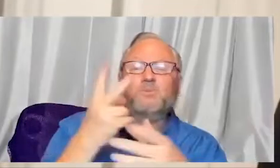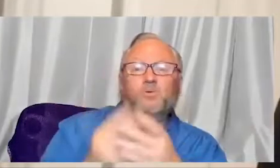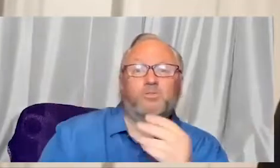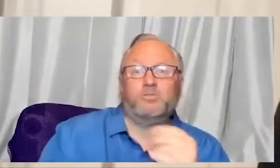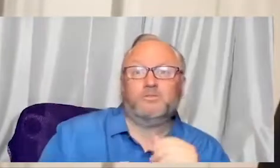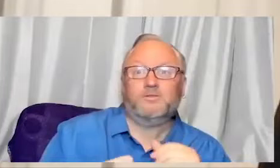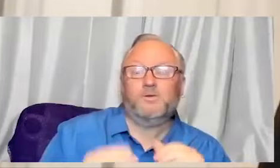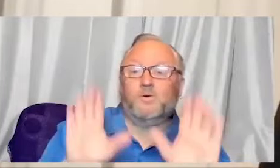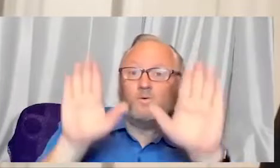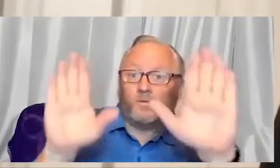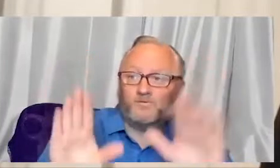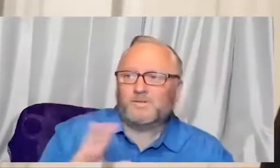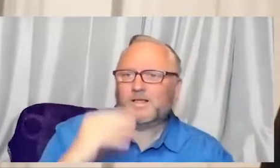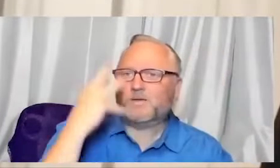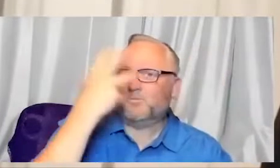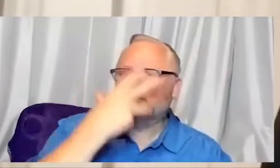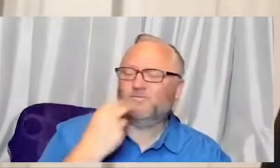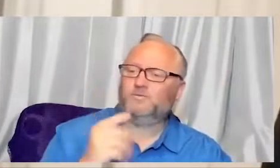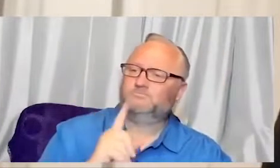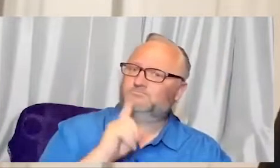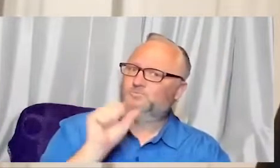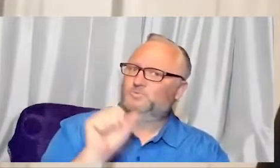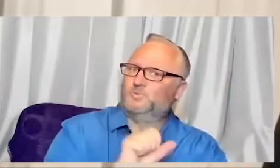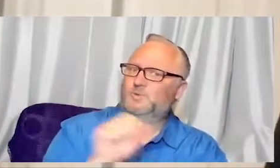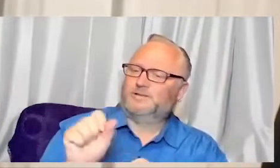something truly unique.